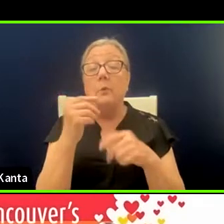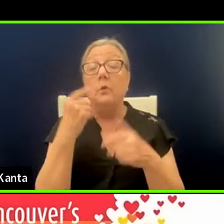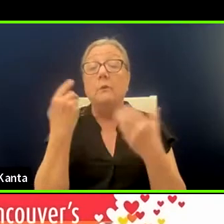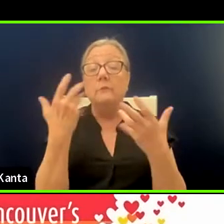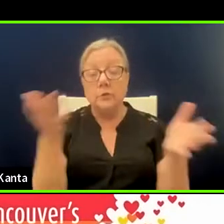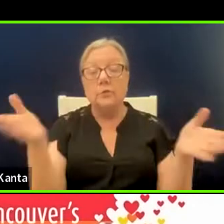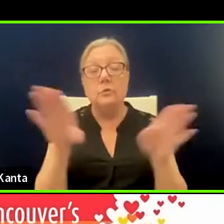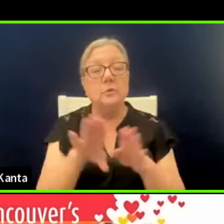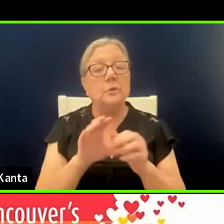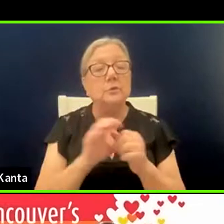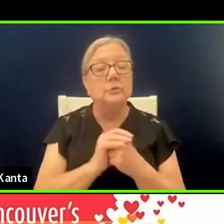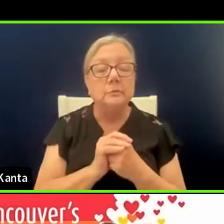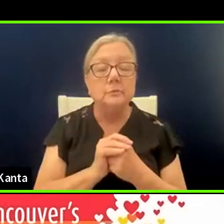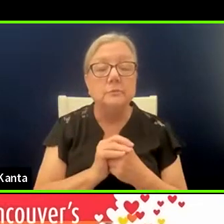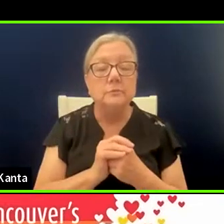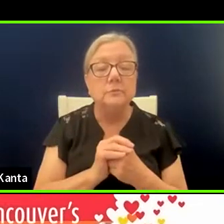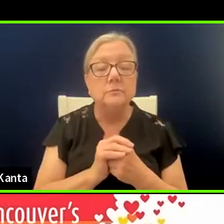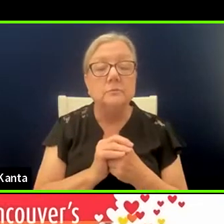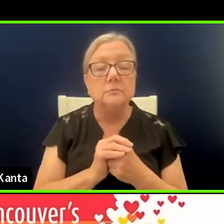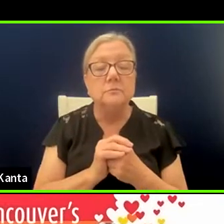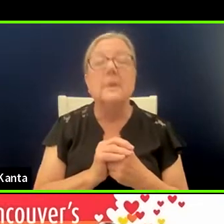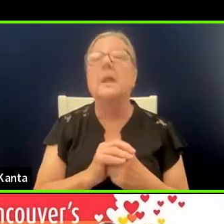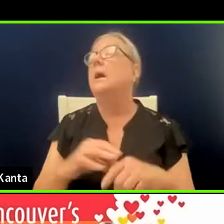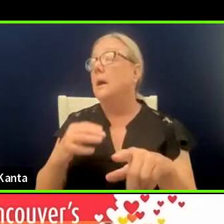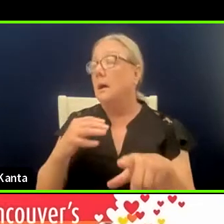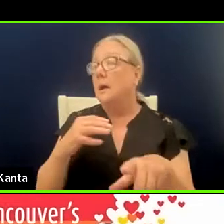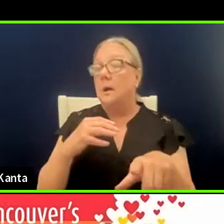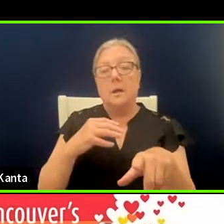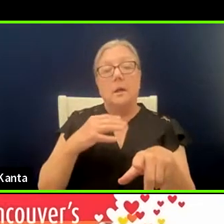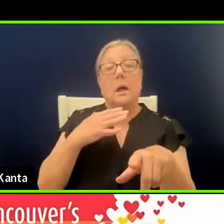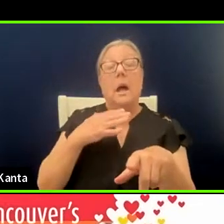I'll just chime in and say, I think a key takeaway for me is,